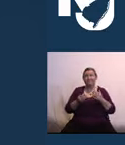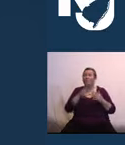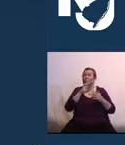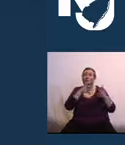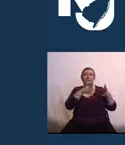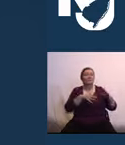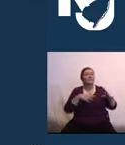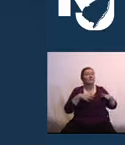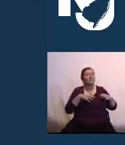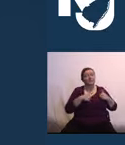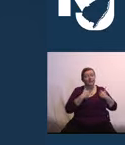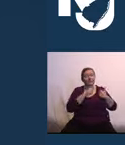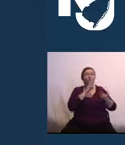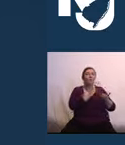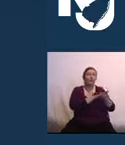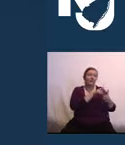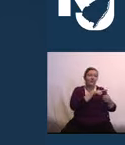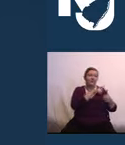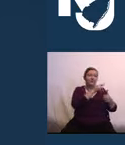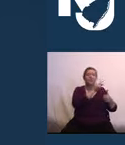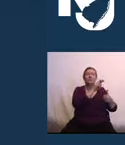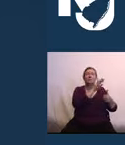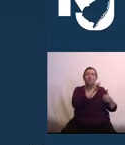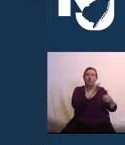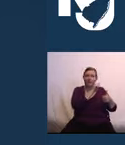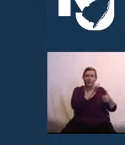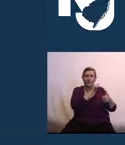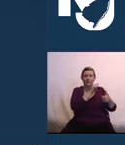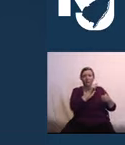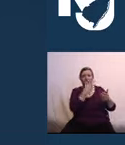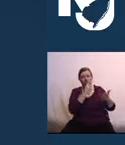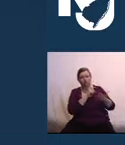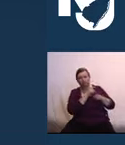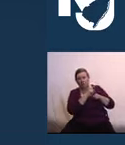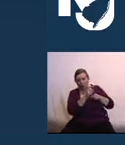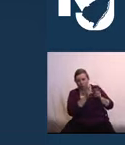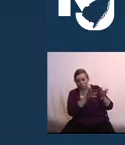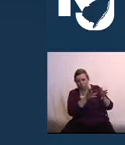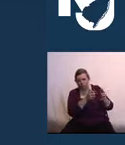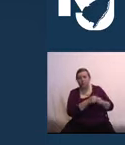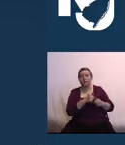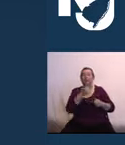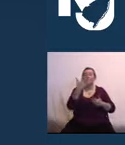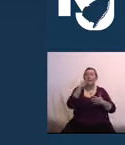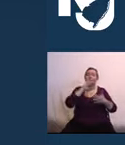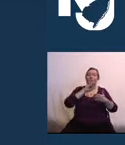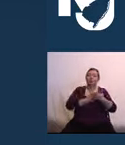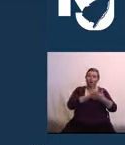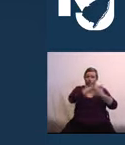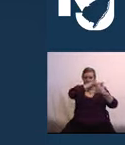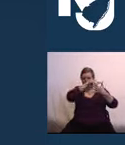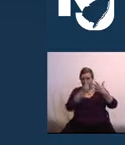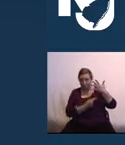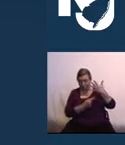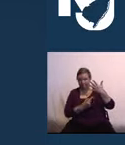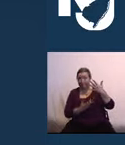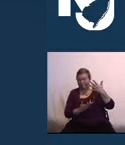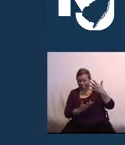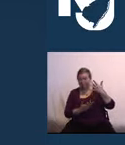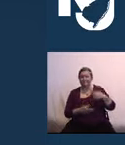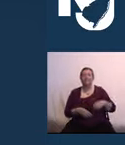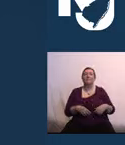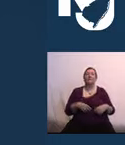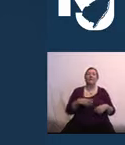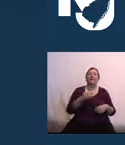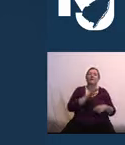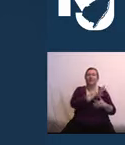great honor of speaking with her a couple of weeks ago, and their 5 daughters, Emily, Miranda, Lizzie, Olivia, and Penelope, and their